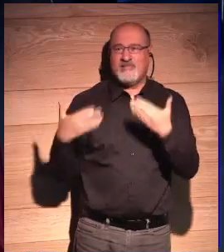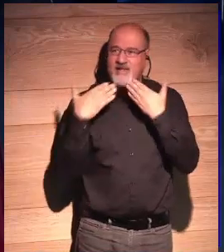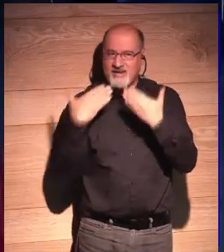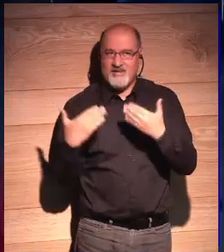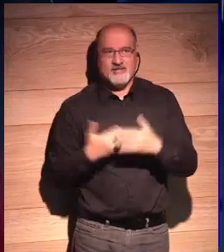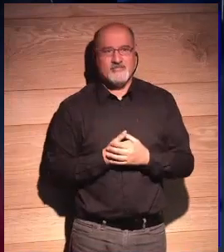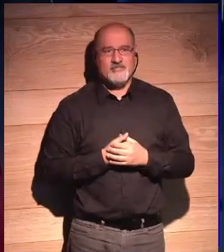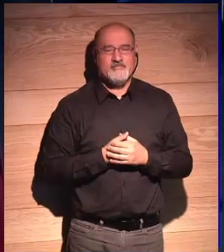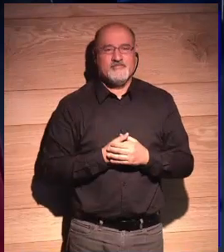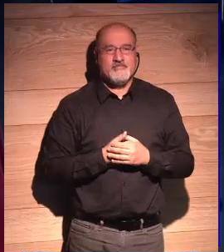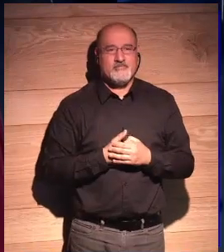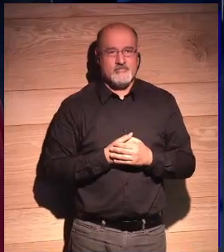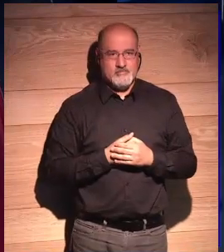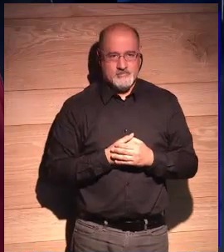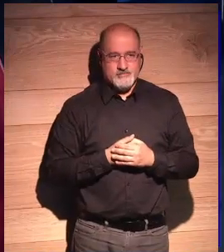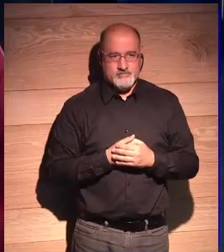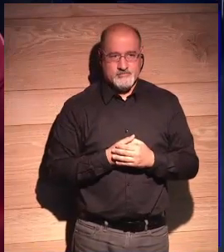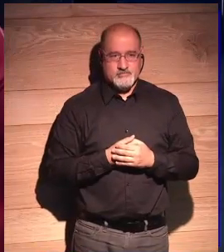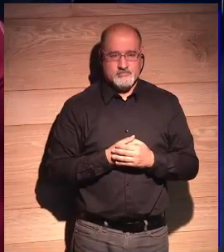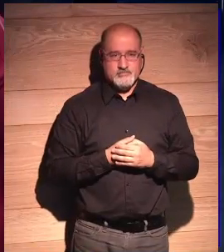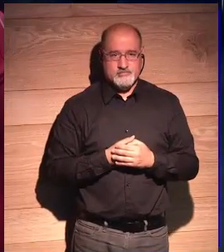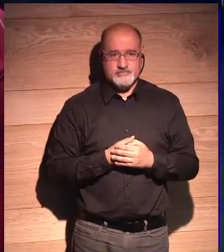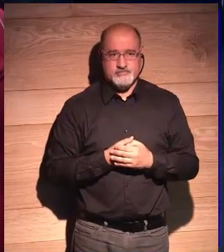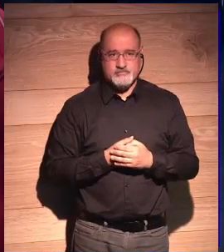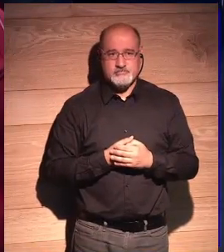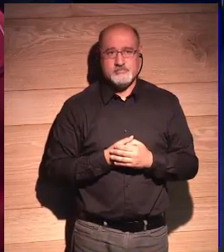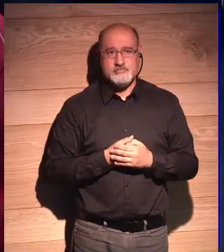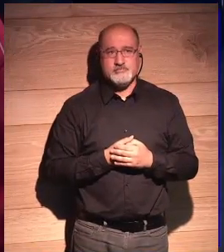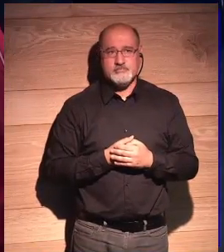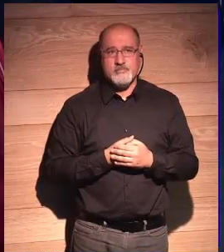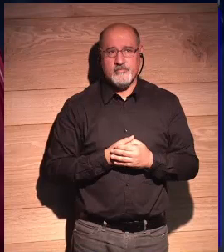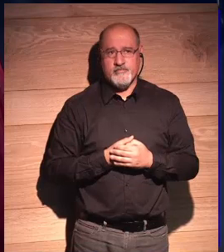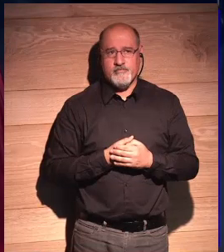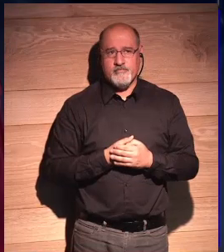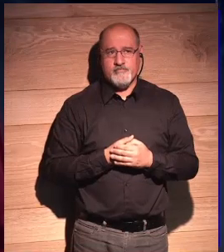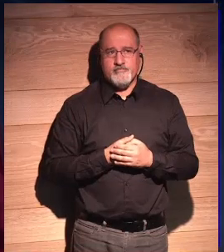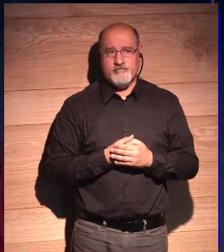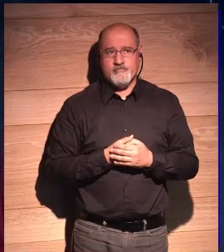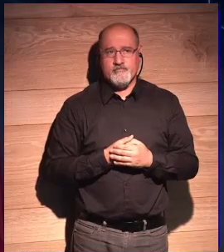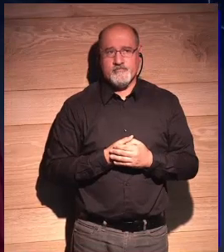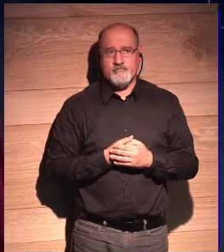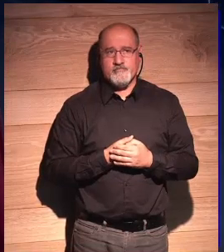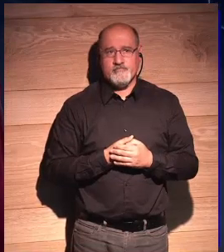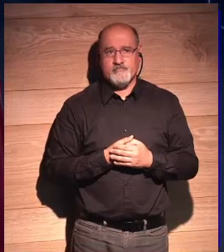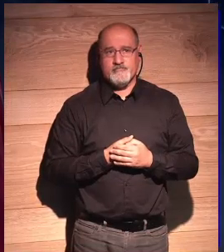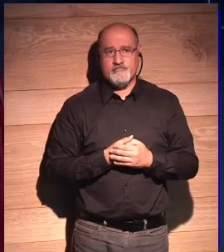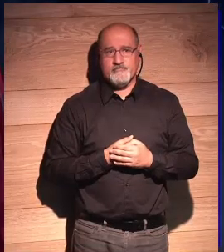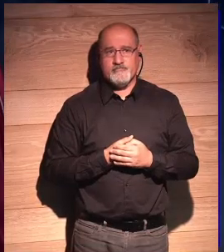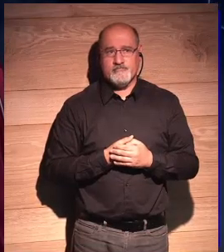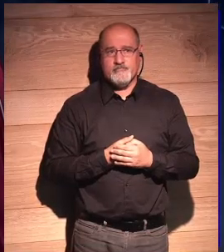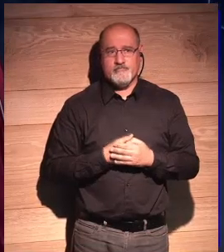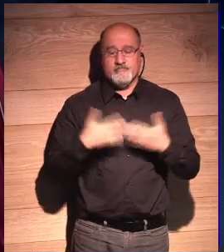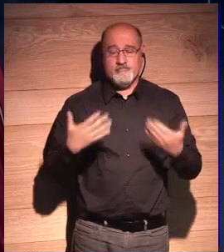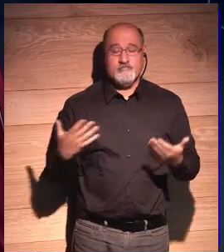I used to actually, like, I'd find old panels in comic books and like old record covers and things like that